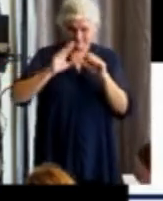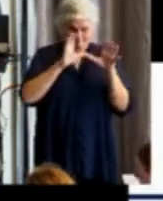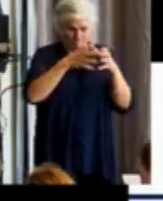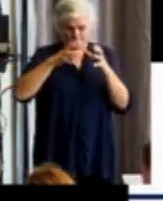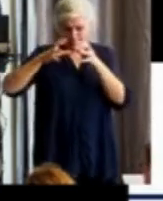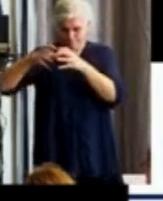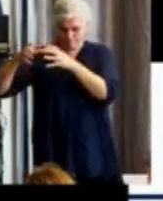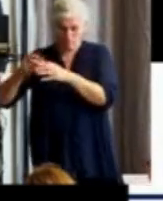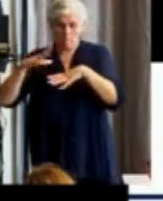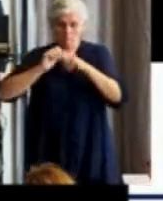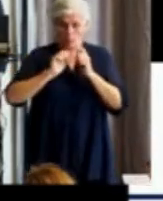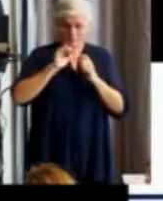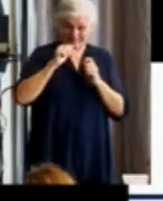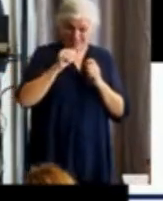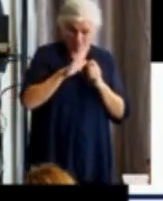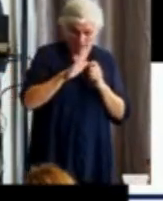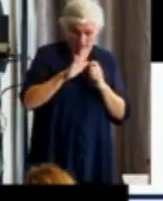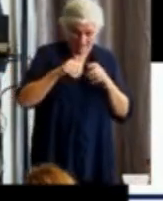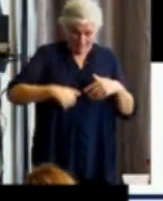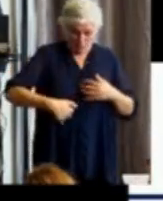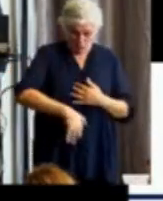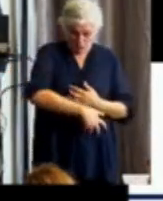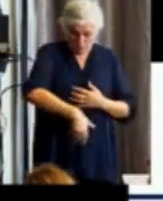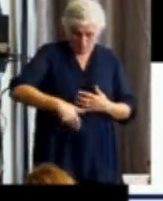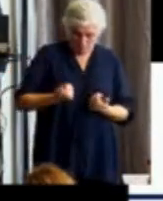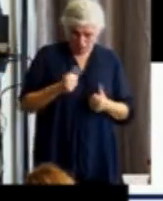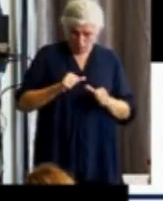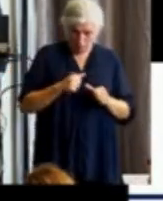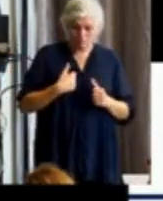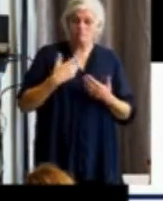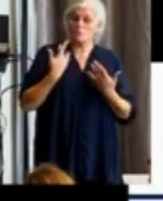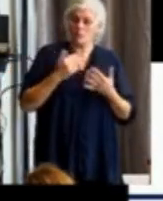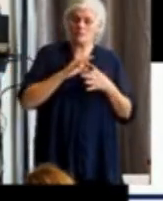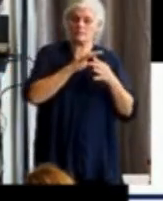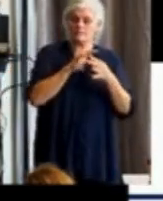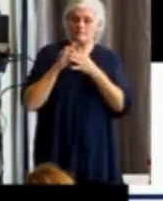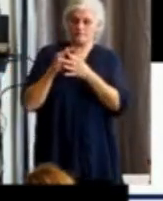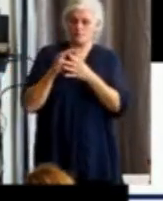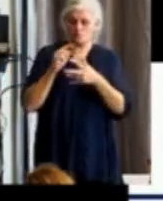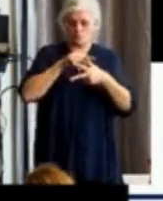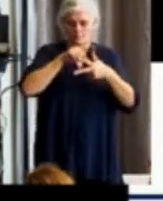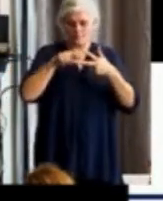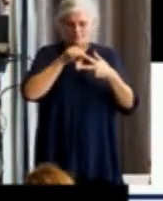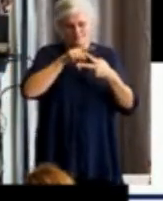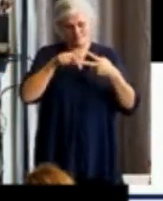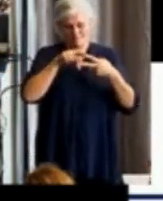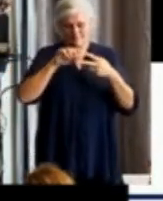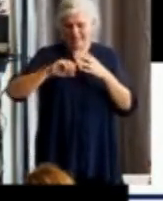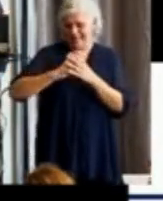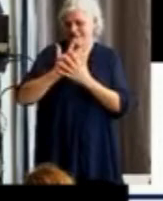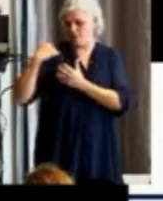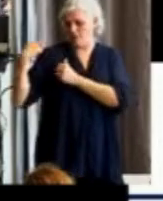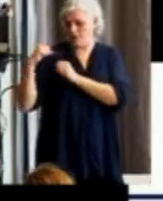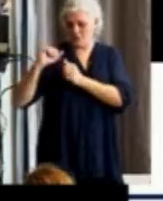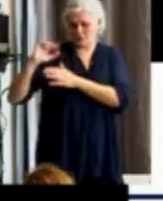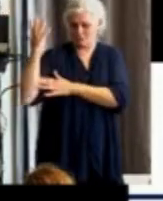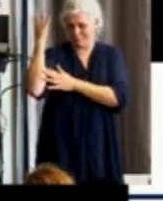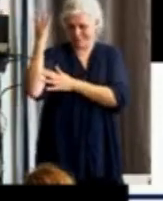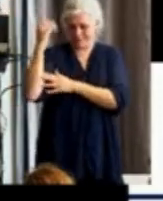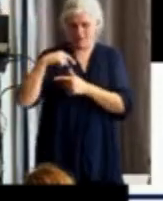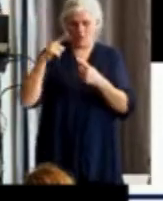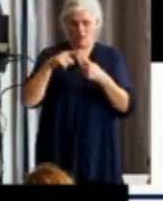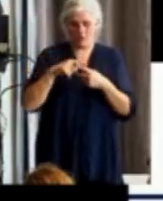the majority of bacterial species in the gut microbiome as belonging to two branches of the evolutionary tree. One of them